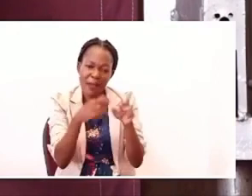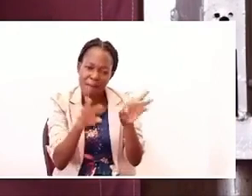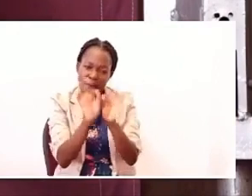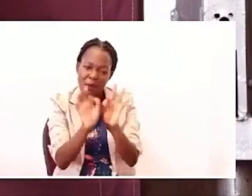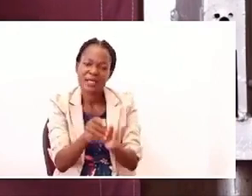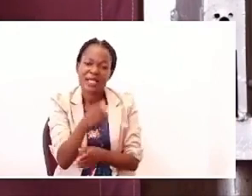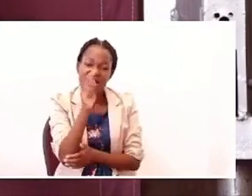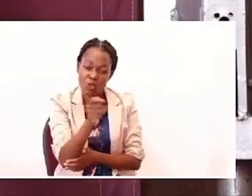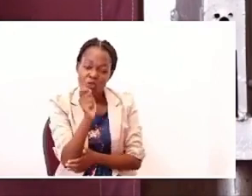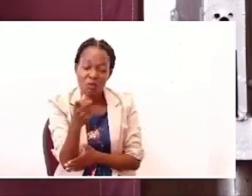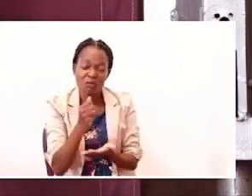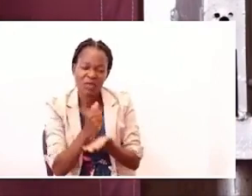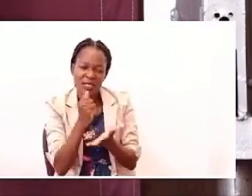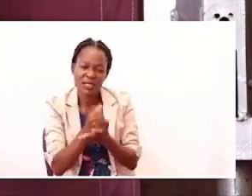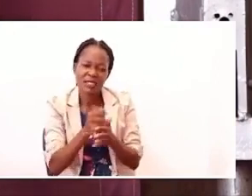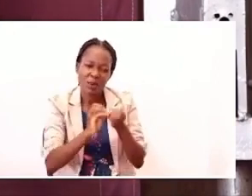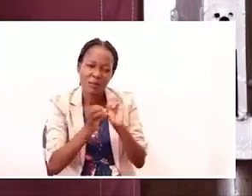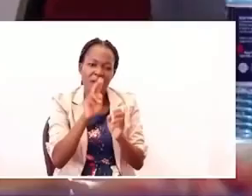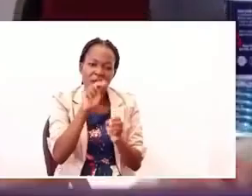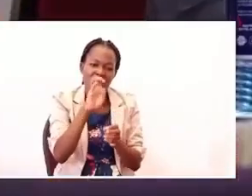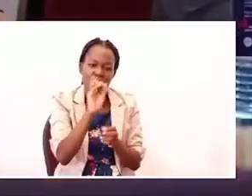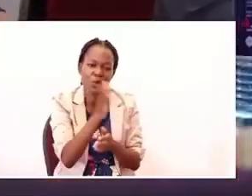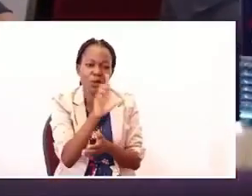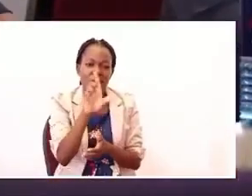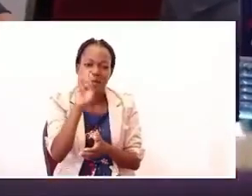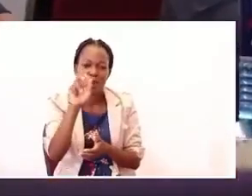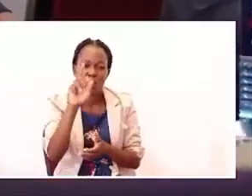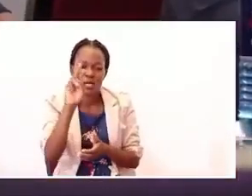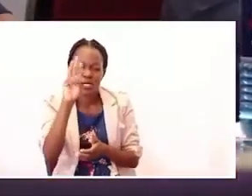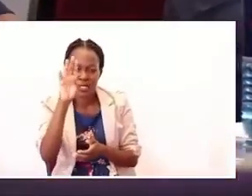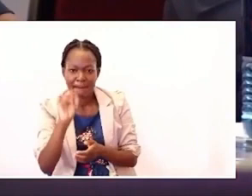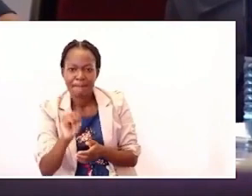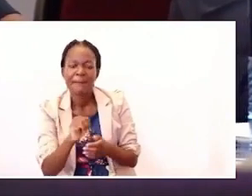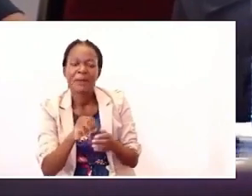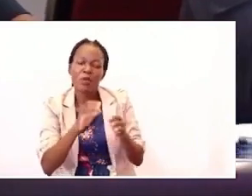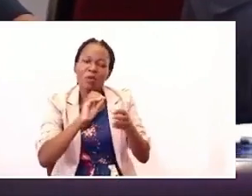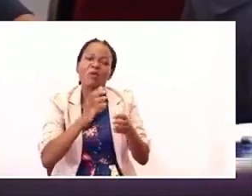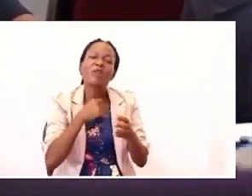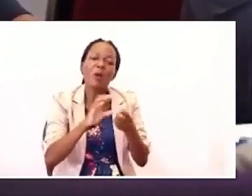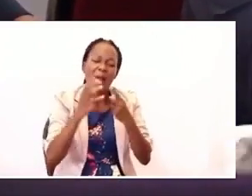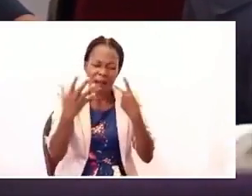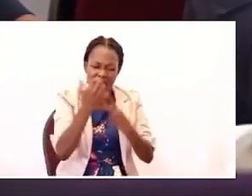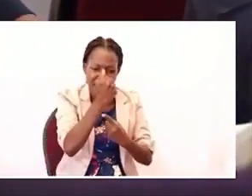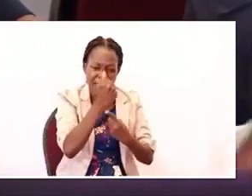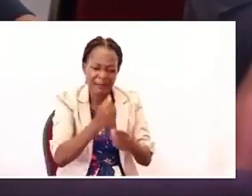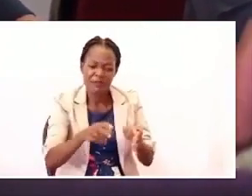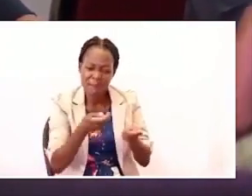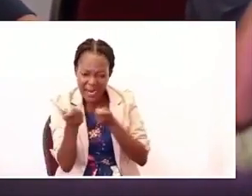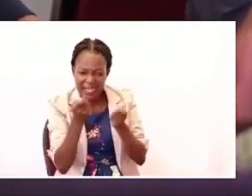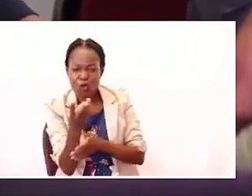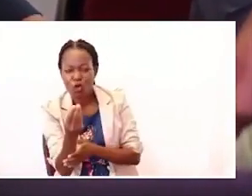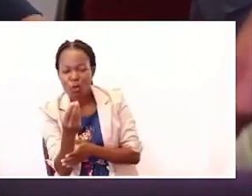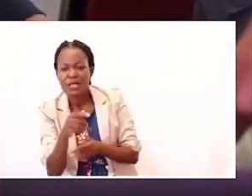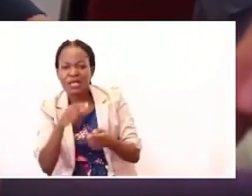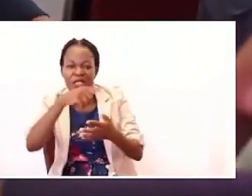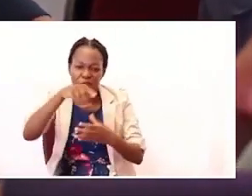that neoliberalism uses in order to manage the economy is the central bank. And when central banks were being formed